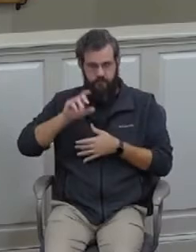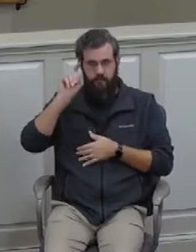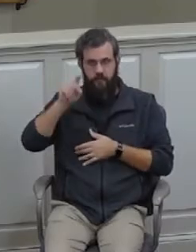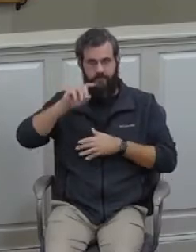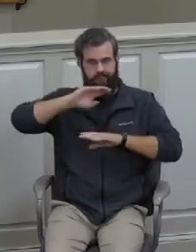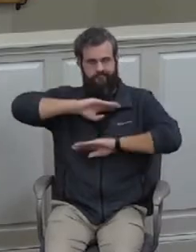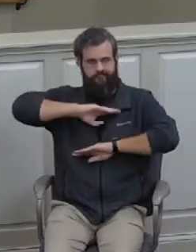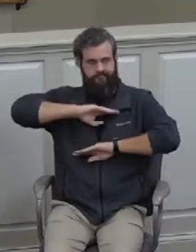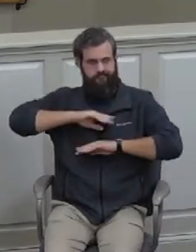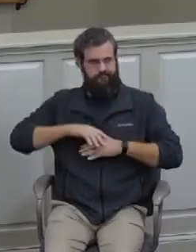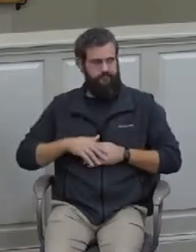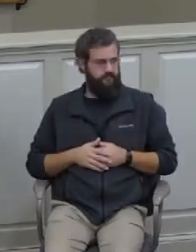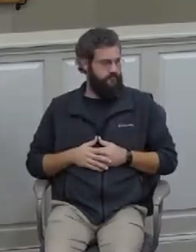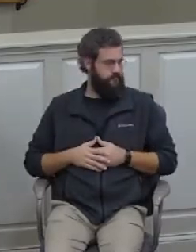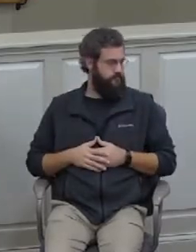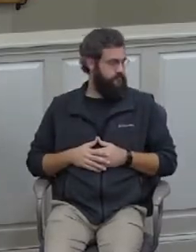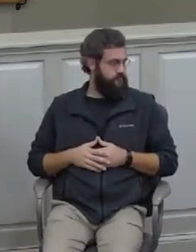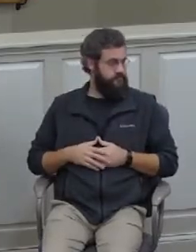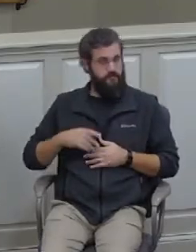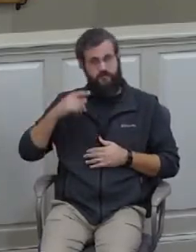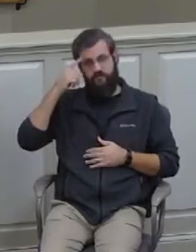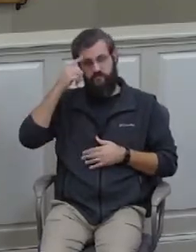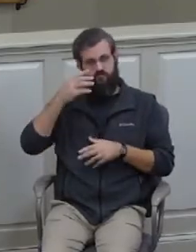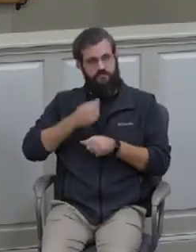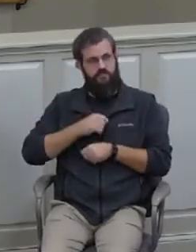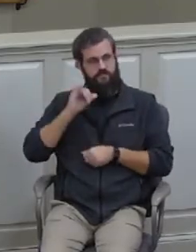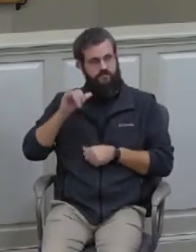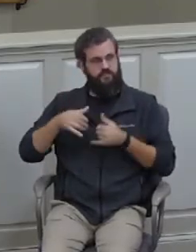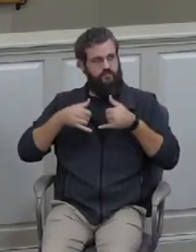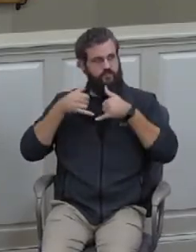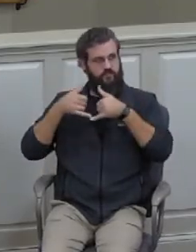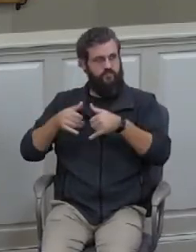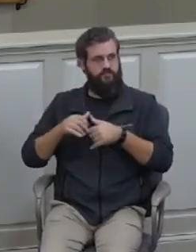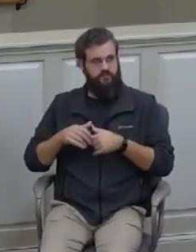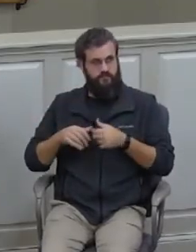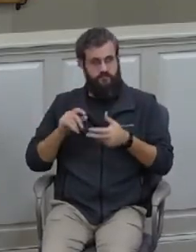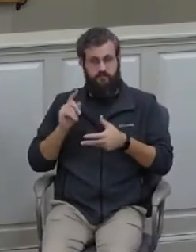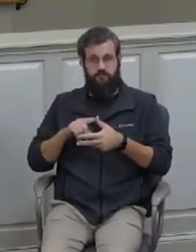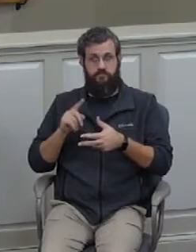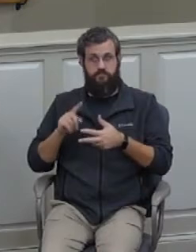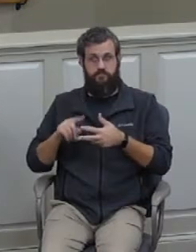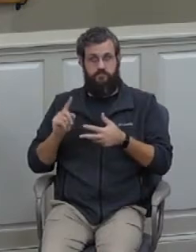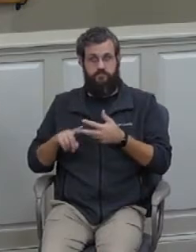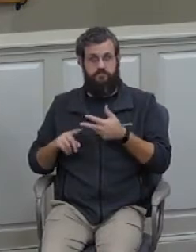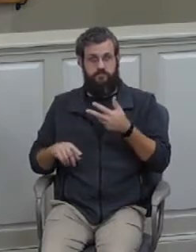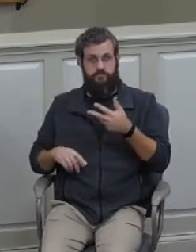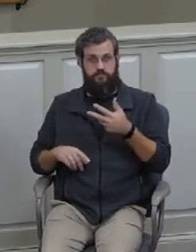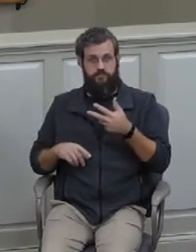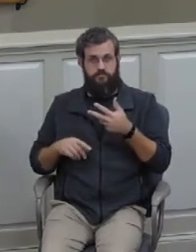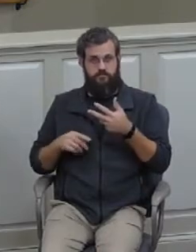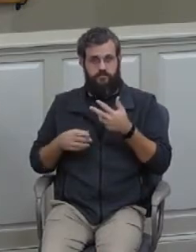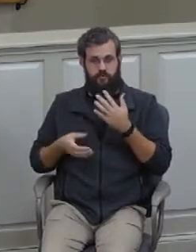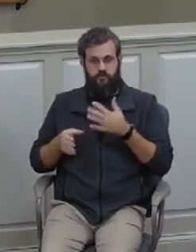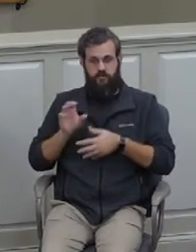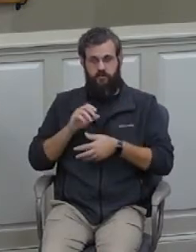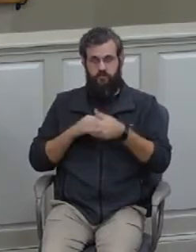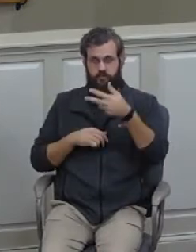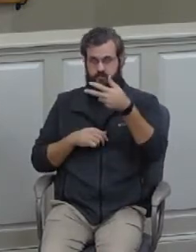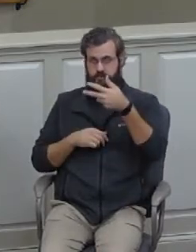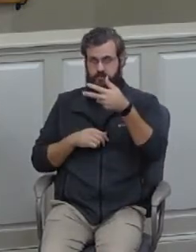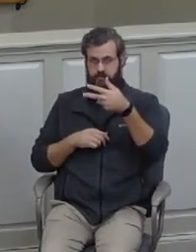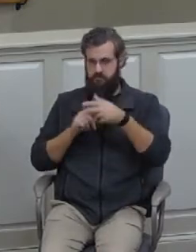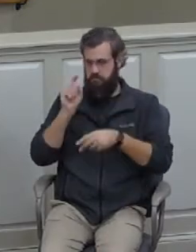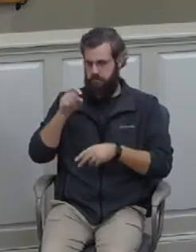met in order to receive the award. All three of those, three criteria that must be